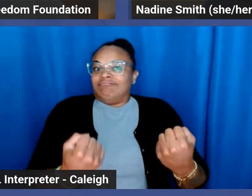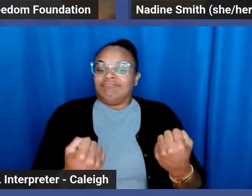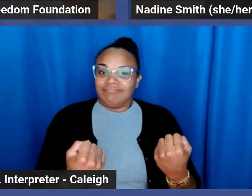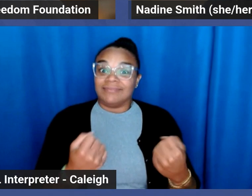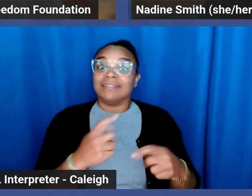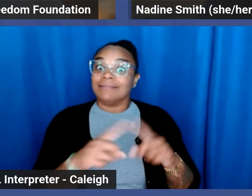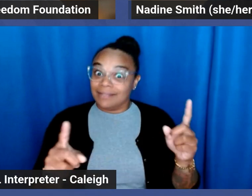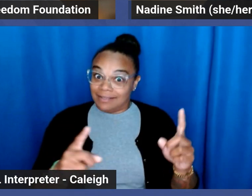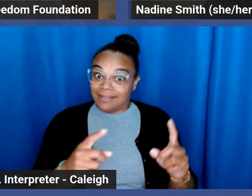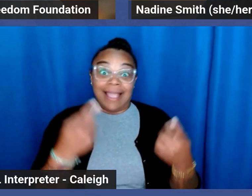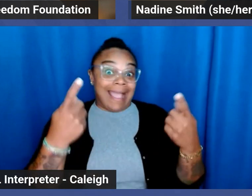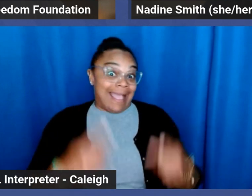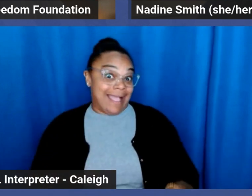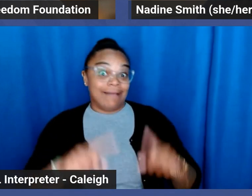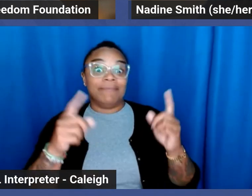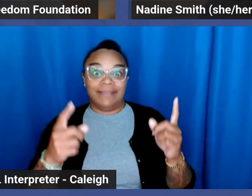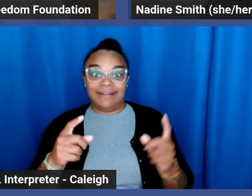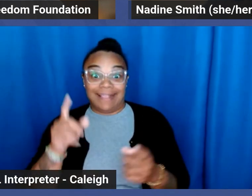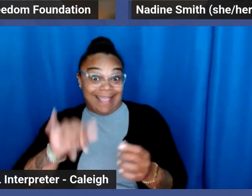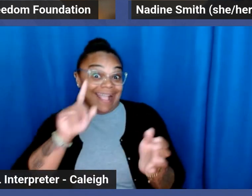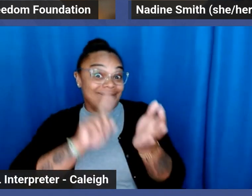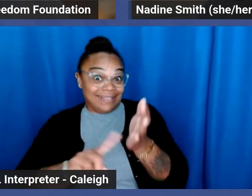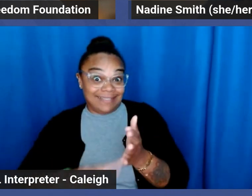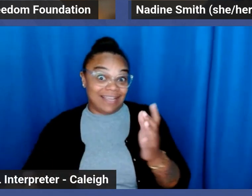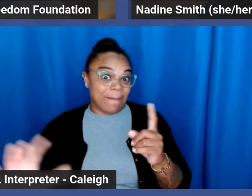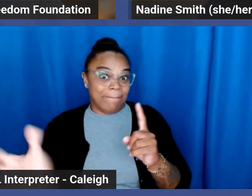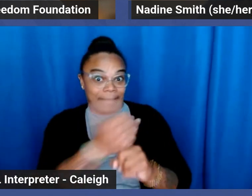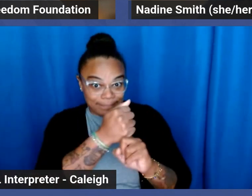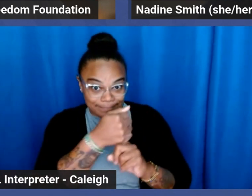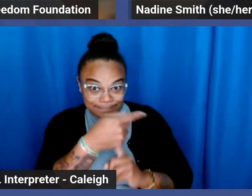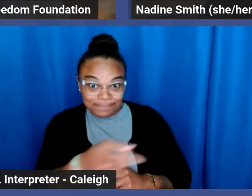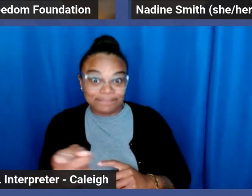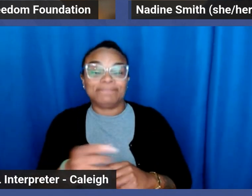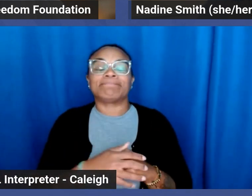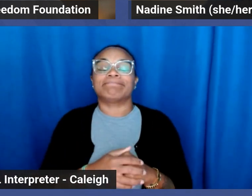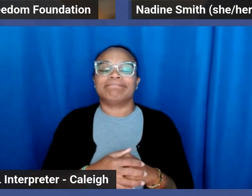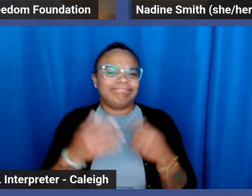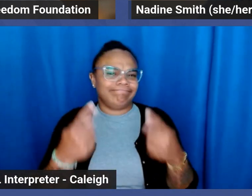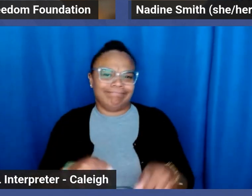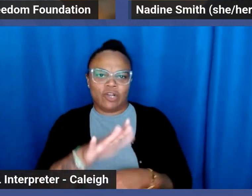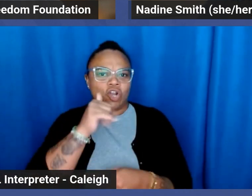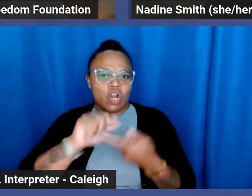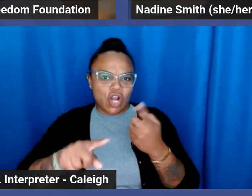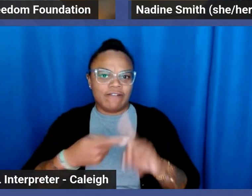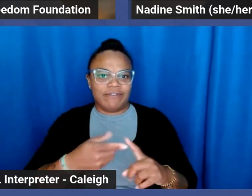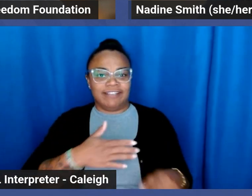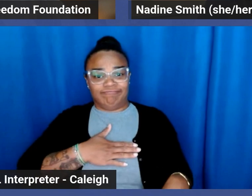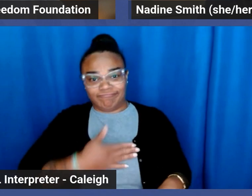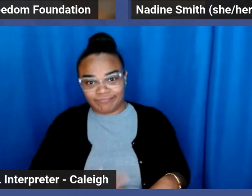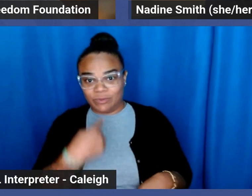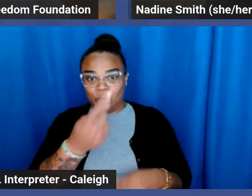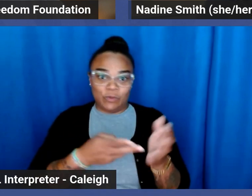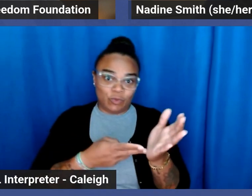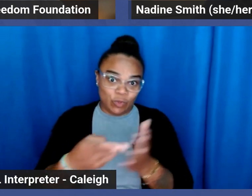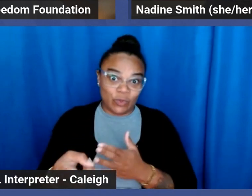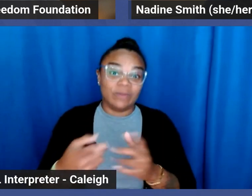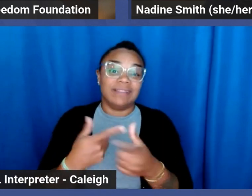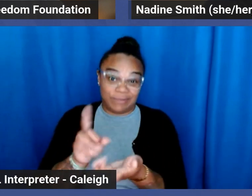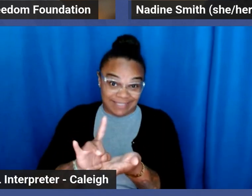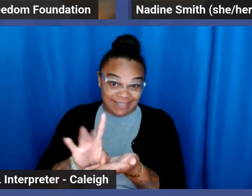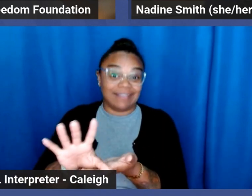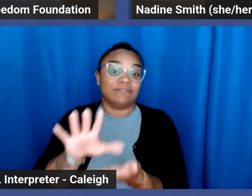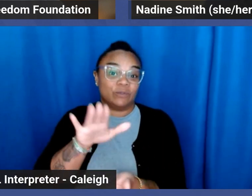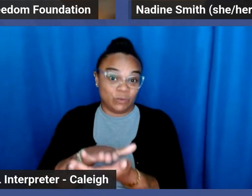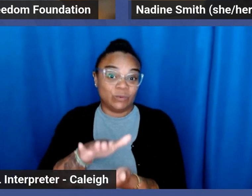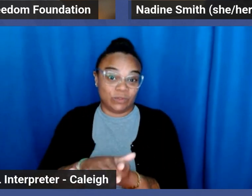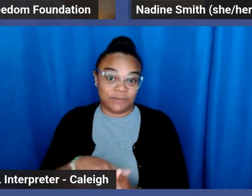investigation. Her girlfriend told the truth and was expelled. And she said, I lied. She said, I walked into a room where they